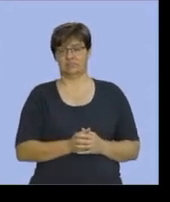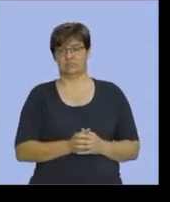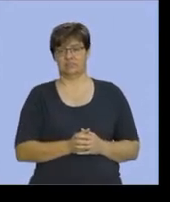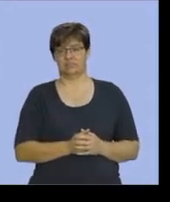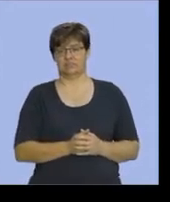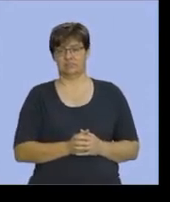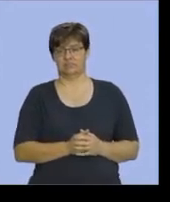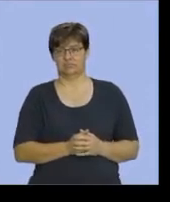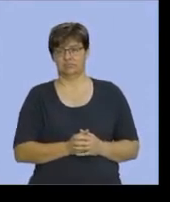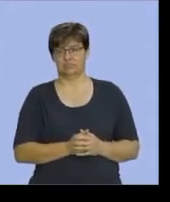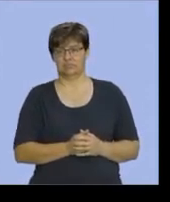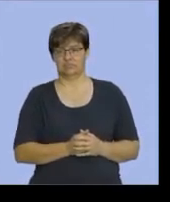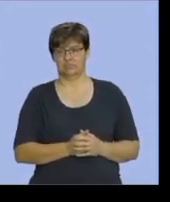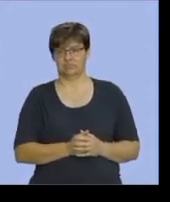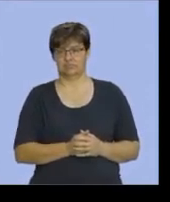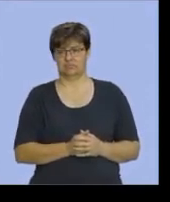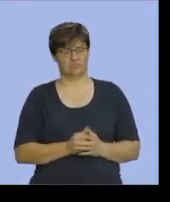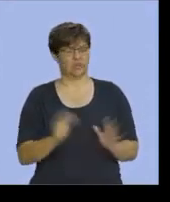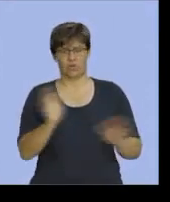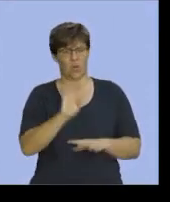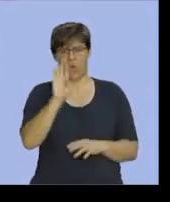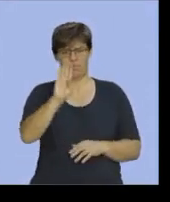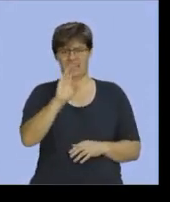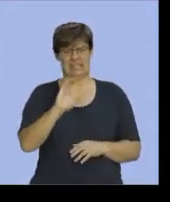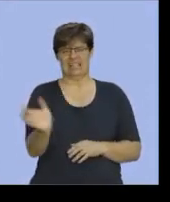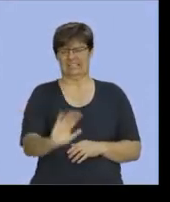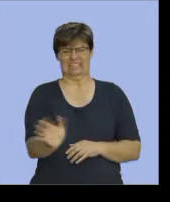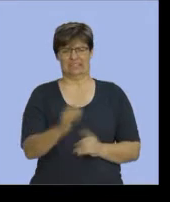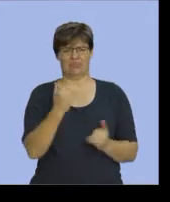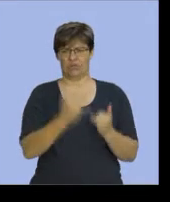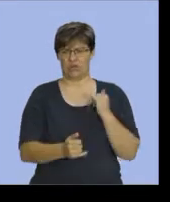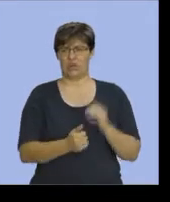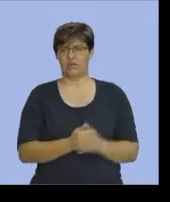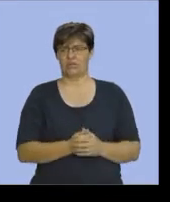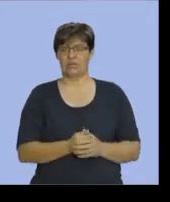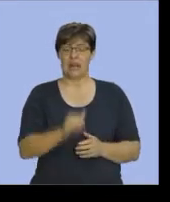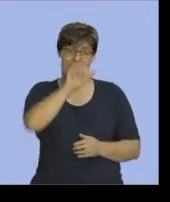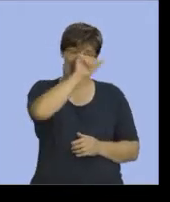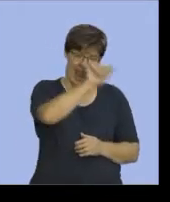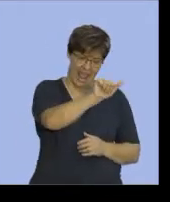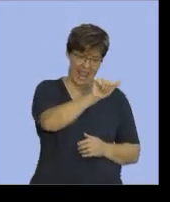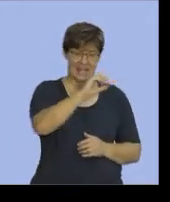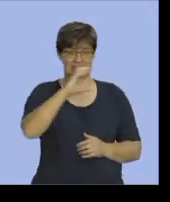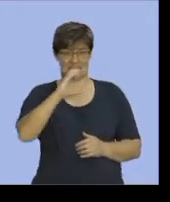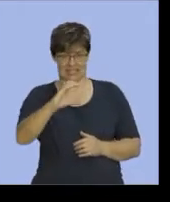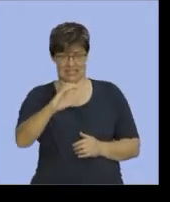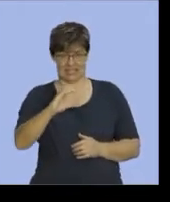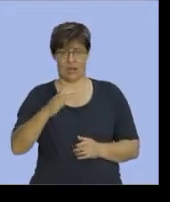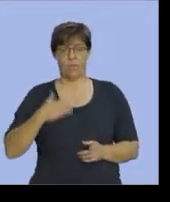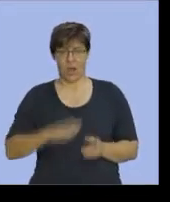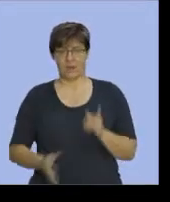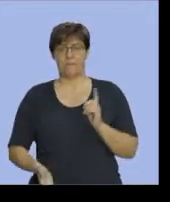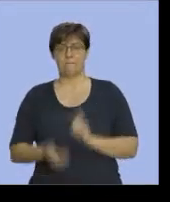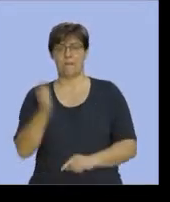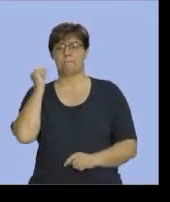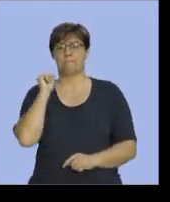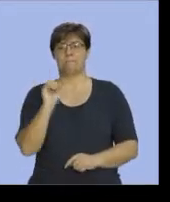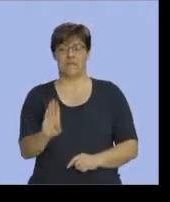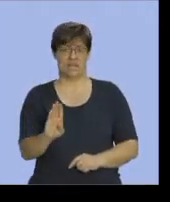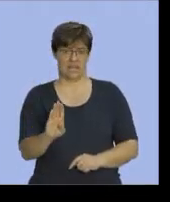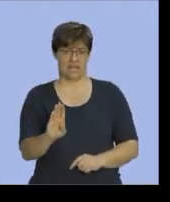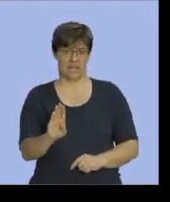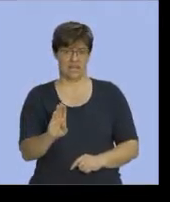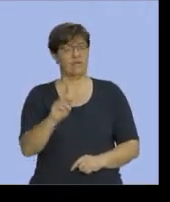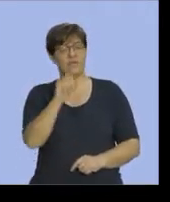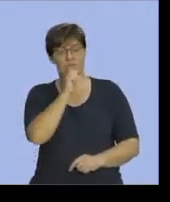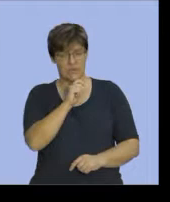will actually not be b and c, but a and c, and I'm trying to find b. I will then